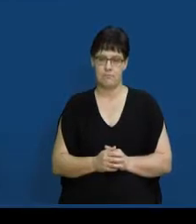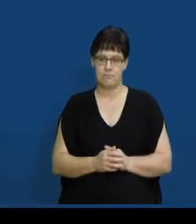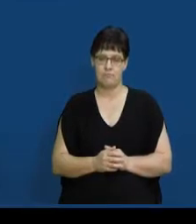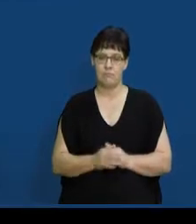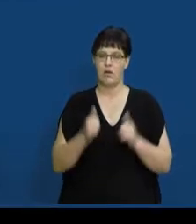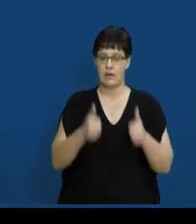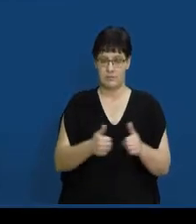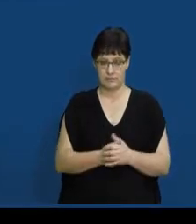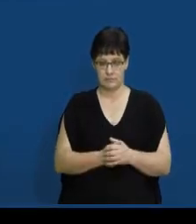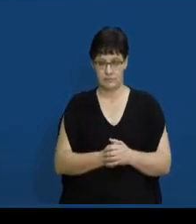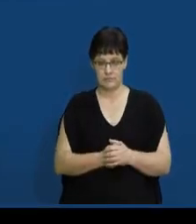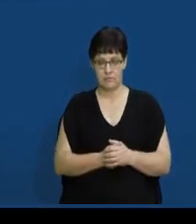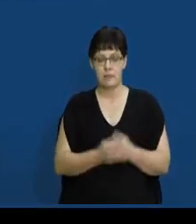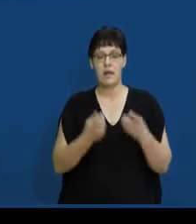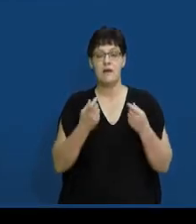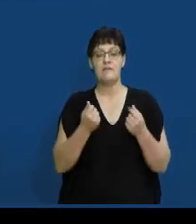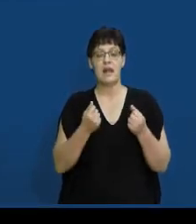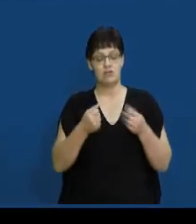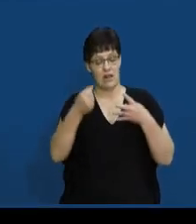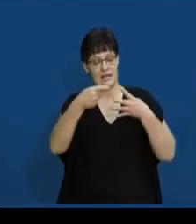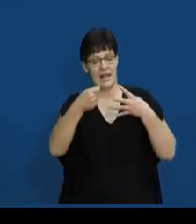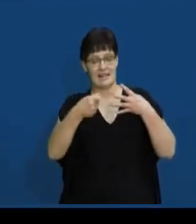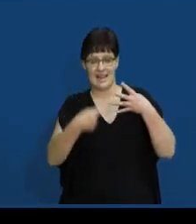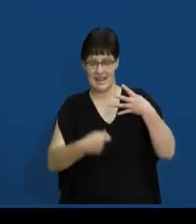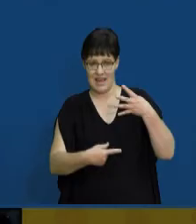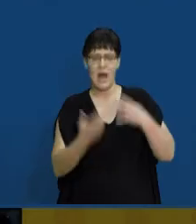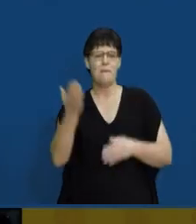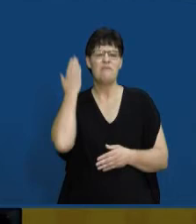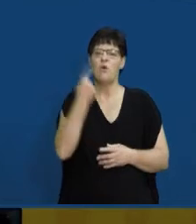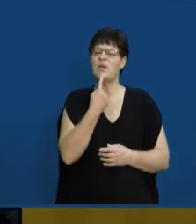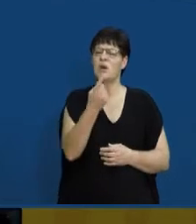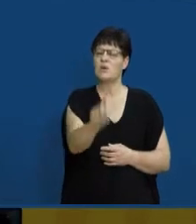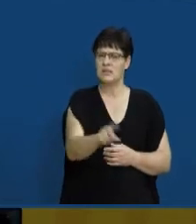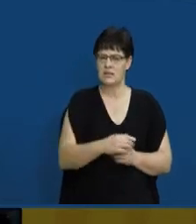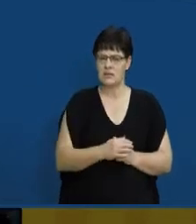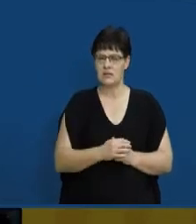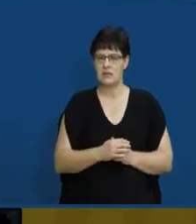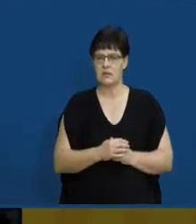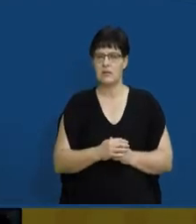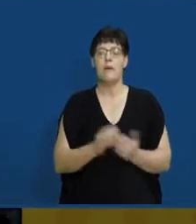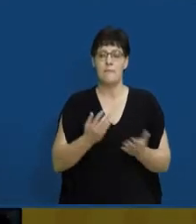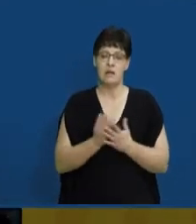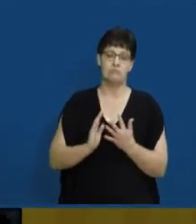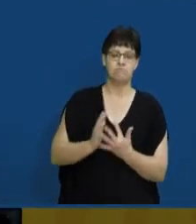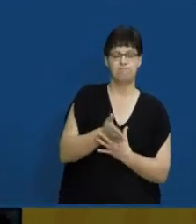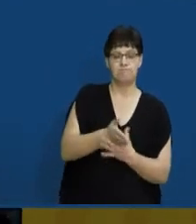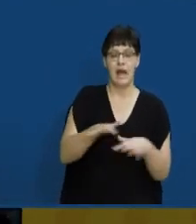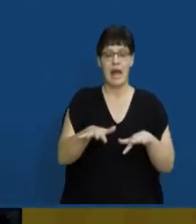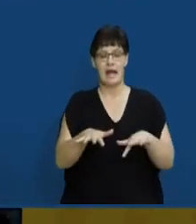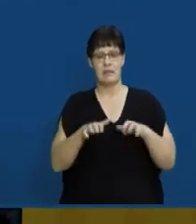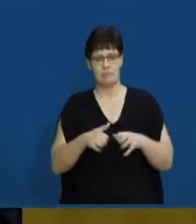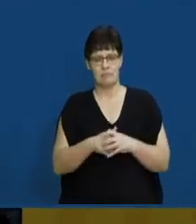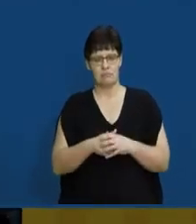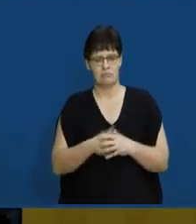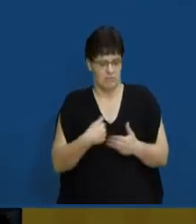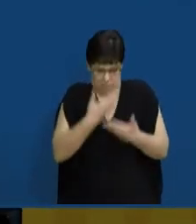Right? When it comes to your financial indicators, remember early on we said, you cannot walk into an exam room